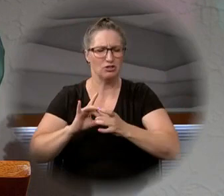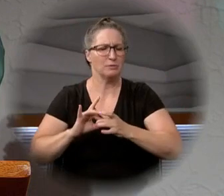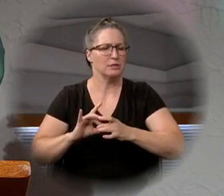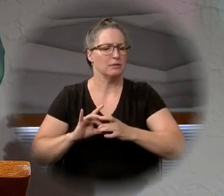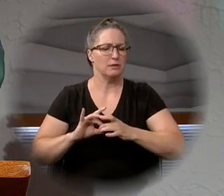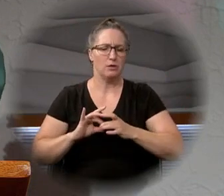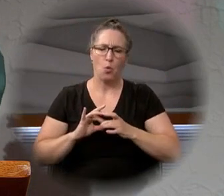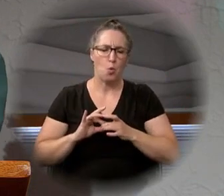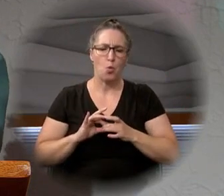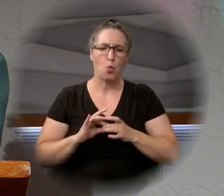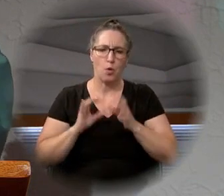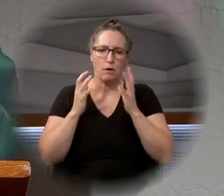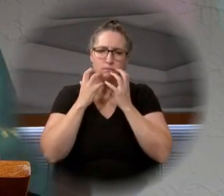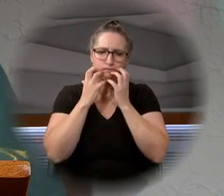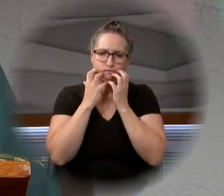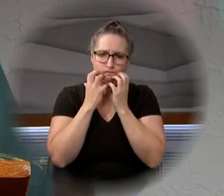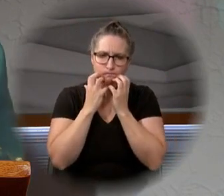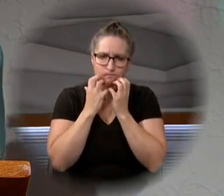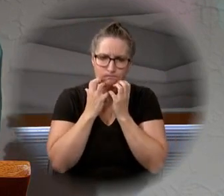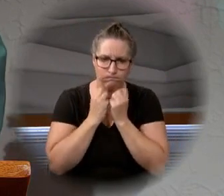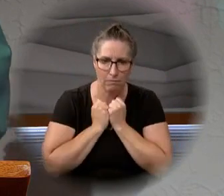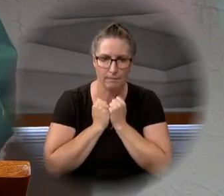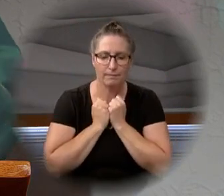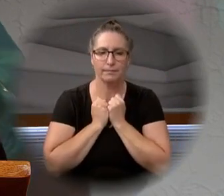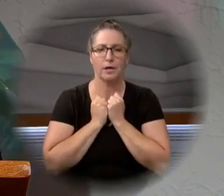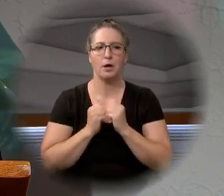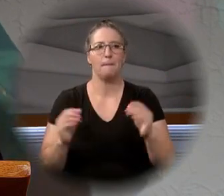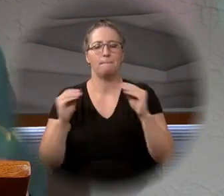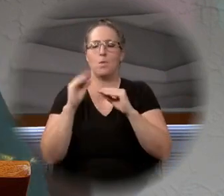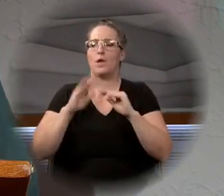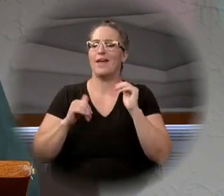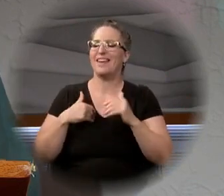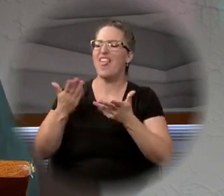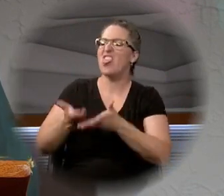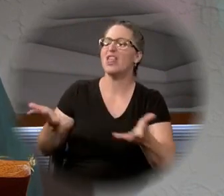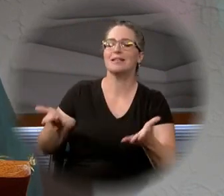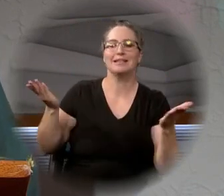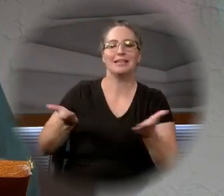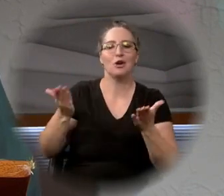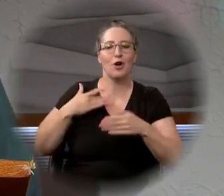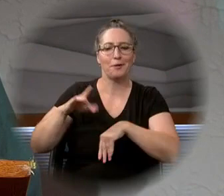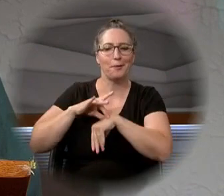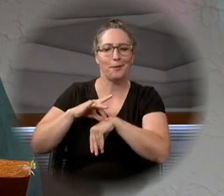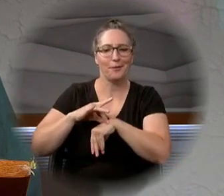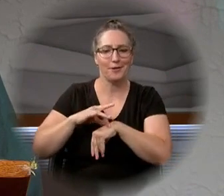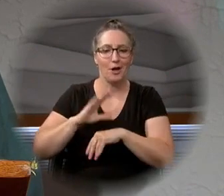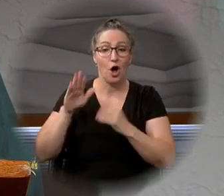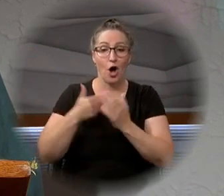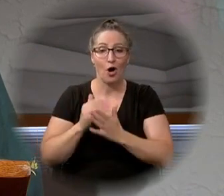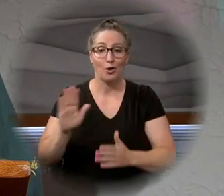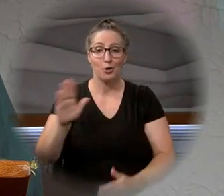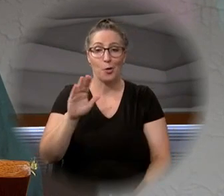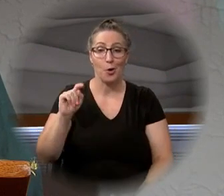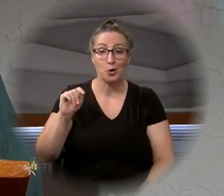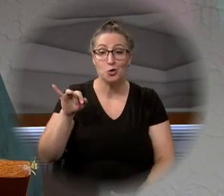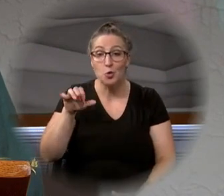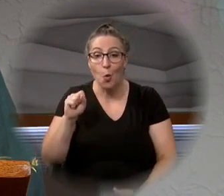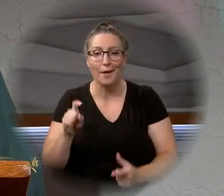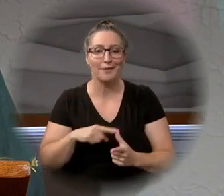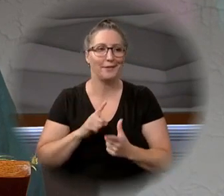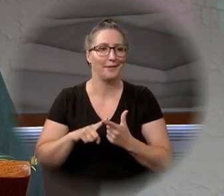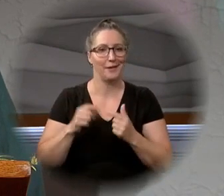that is so much more valuable than all of the things of this world, all of our toys and our cars